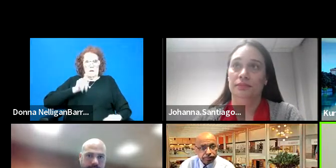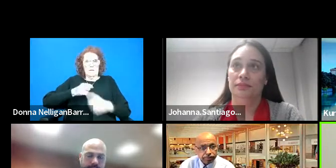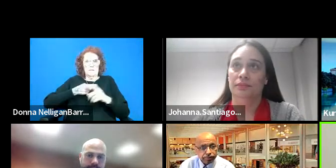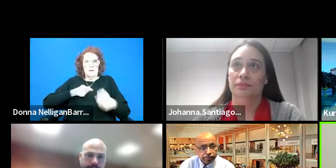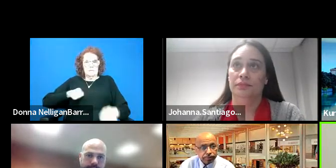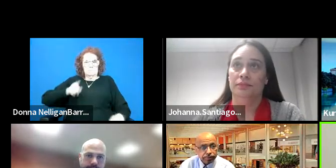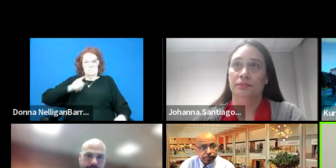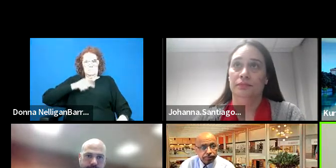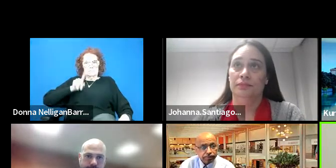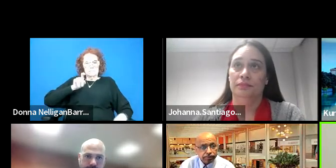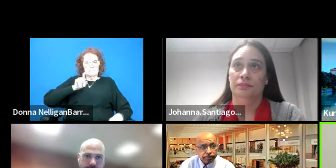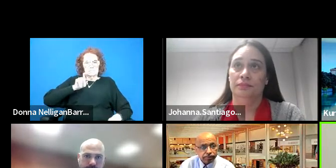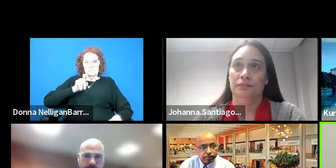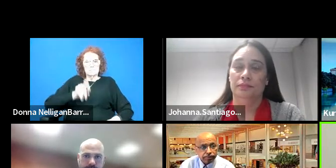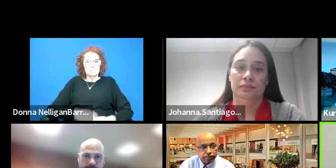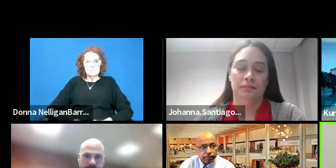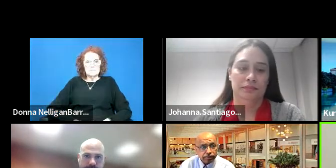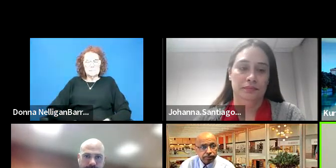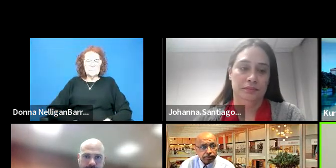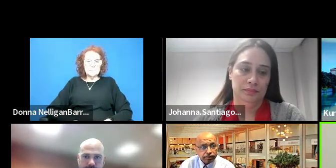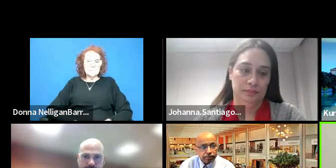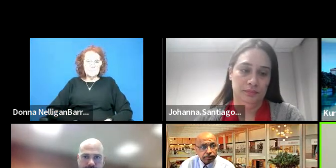stage?